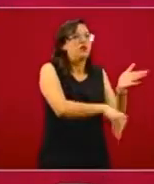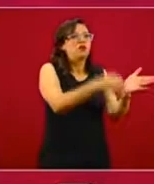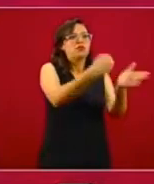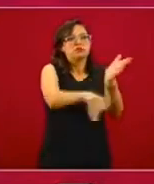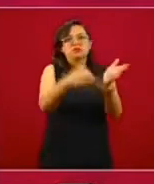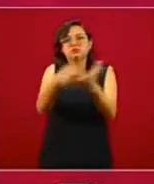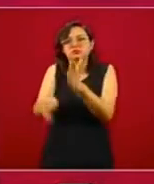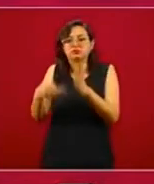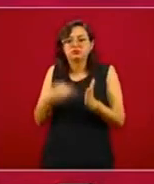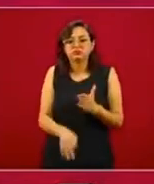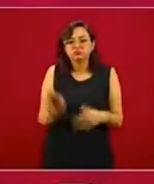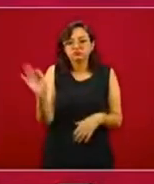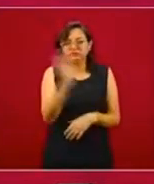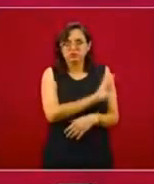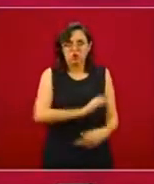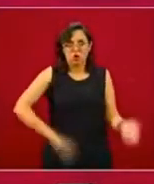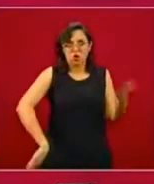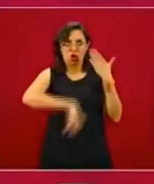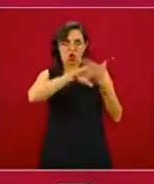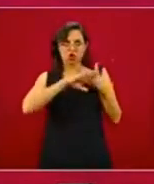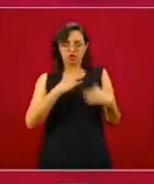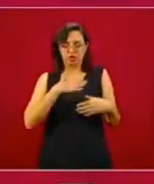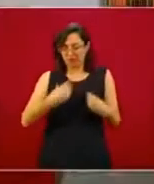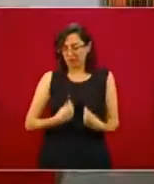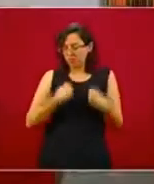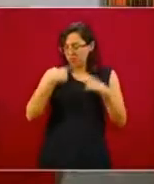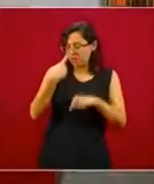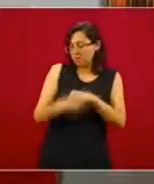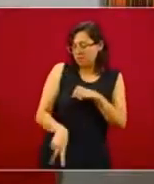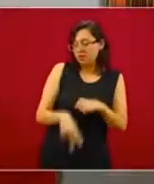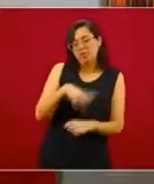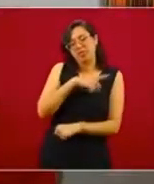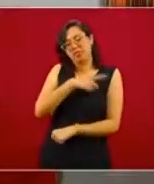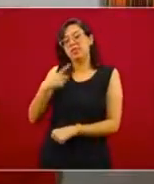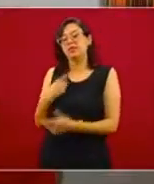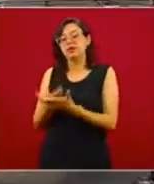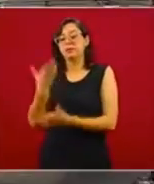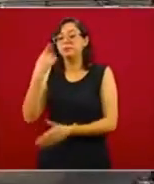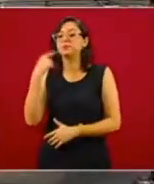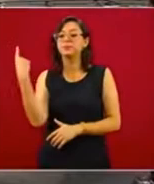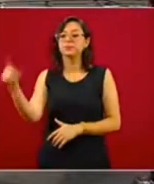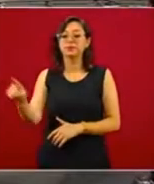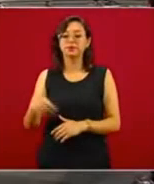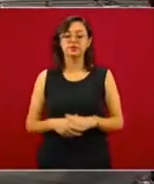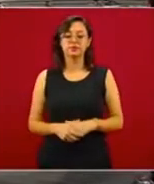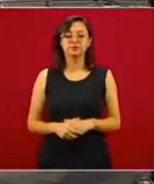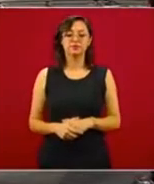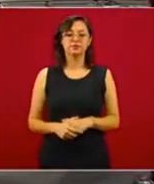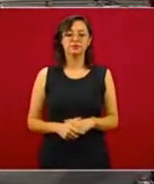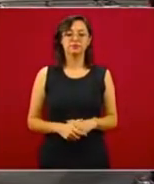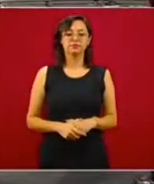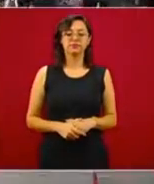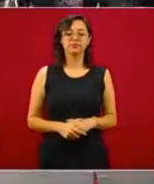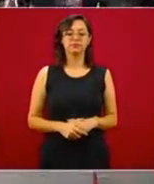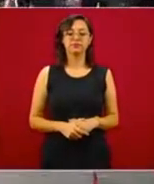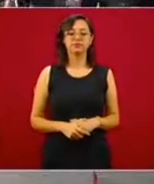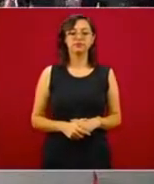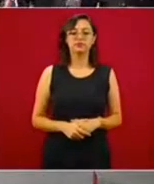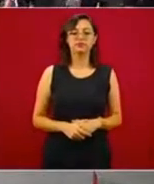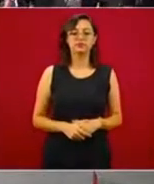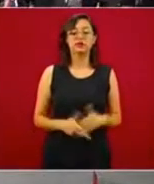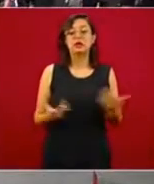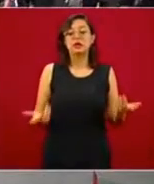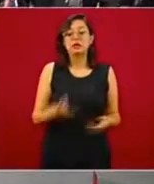workers give evidence that something is missing and that is representing a risk, then they need to file a